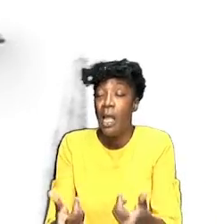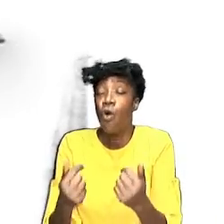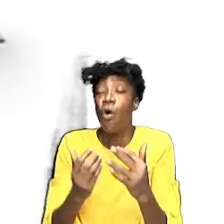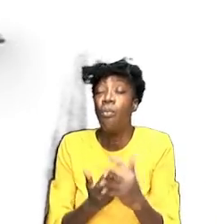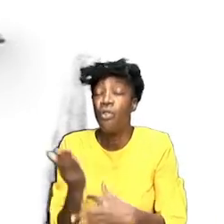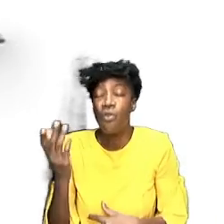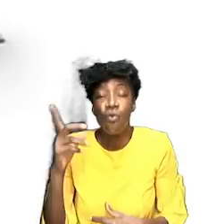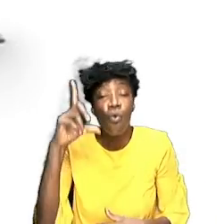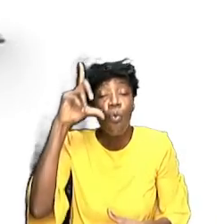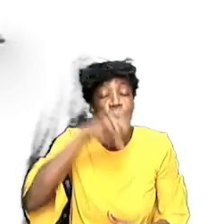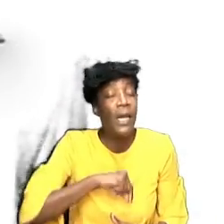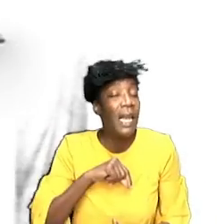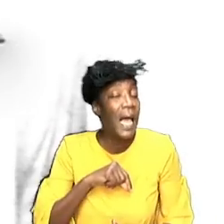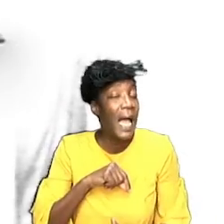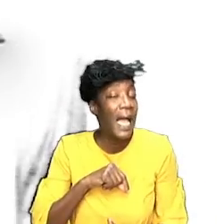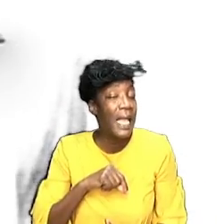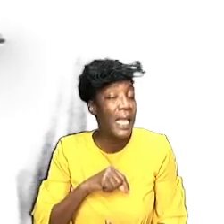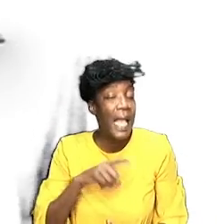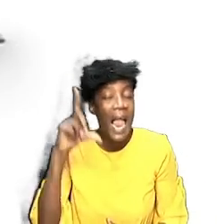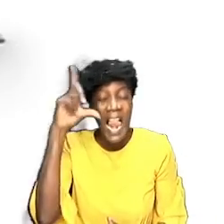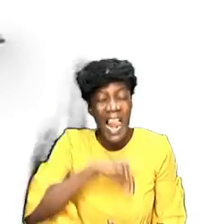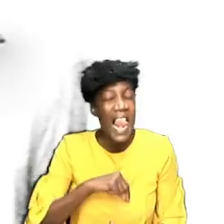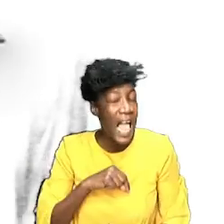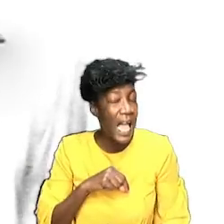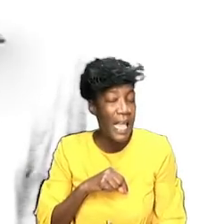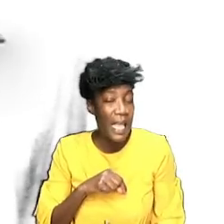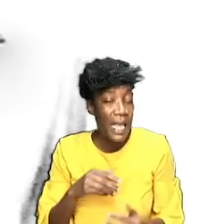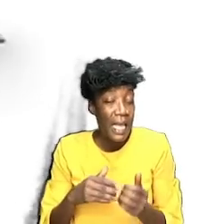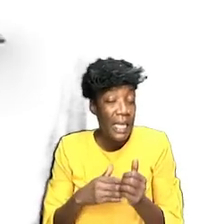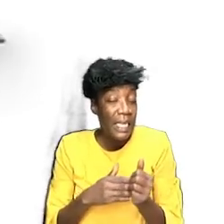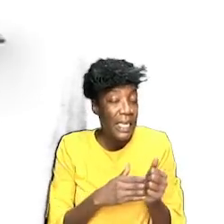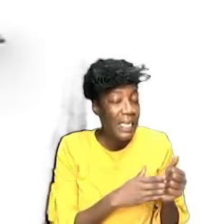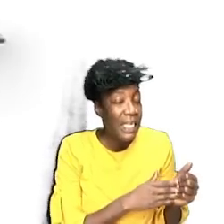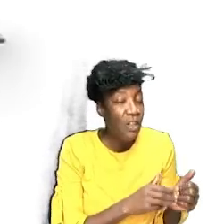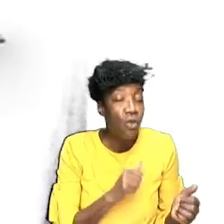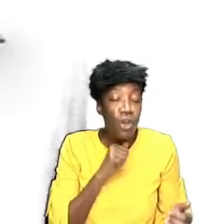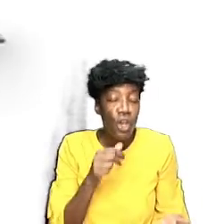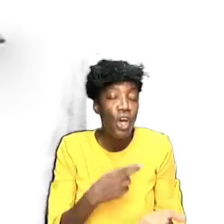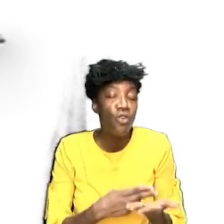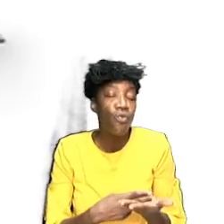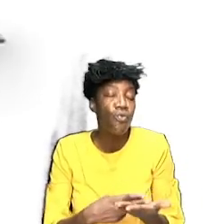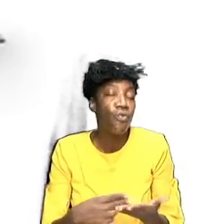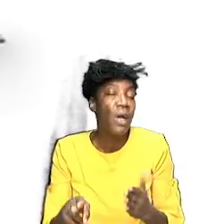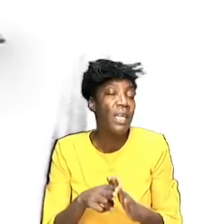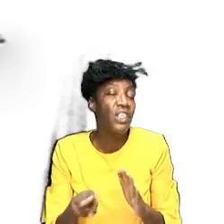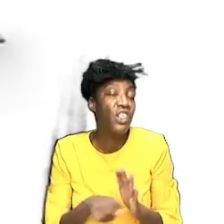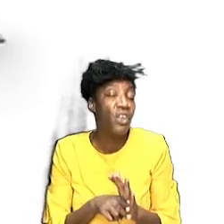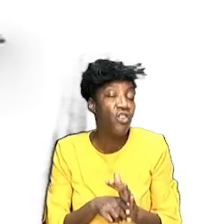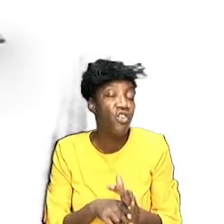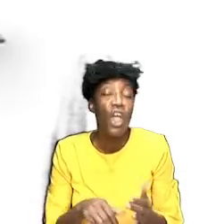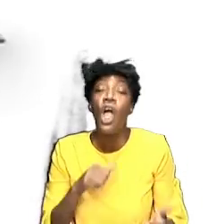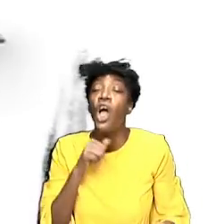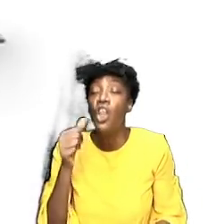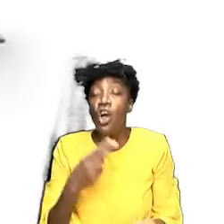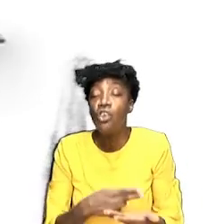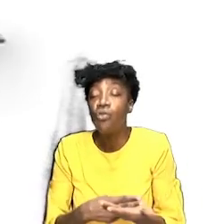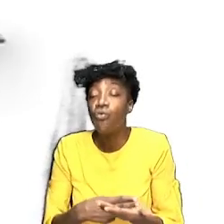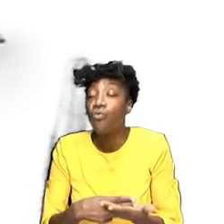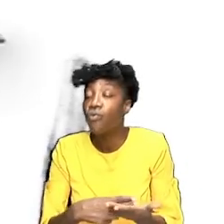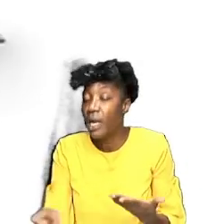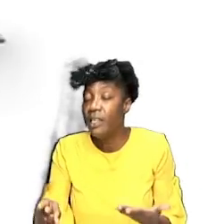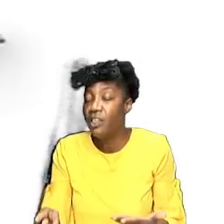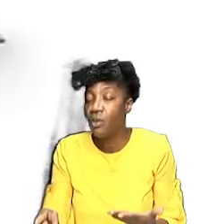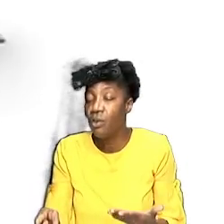So deception, which is a lack of truth, leads us into unrighteousness. Now, unrighteousness